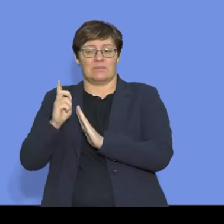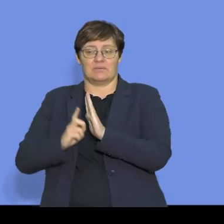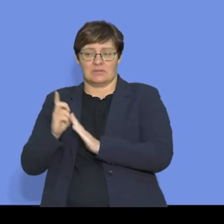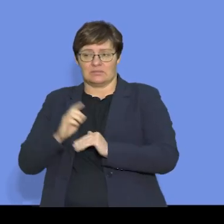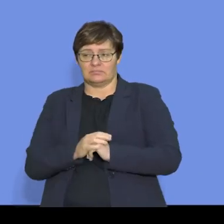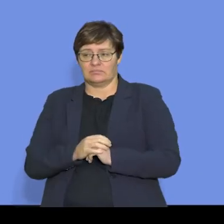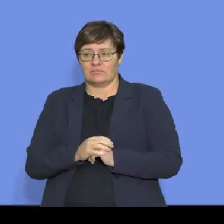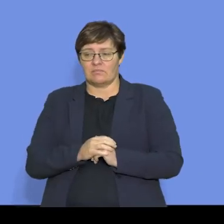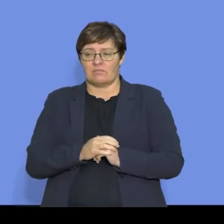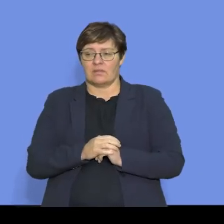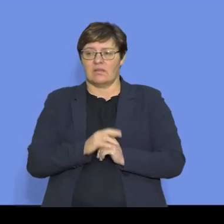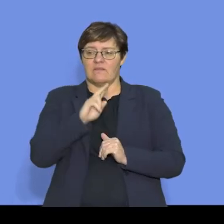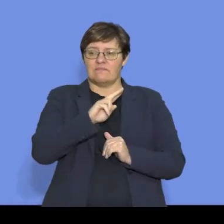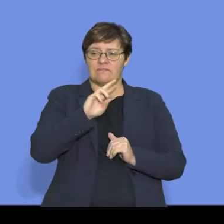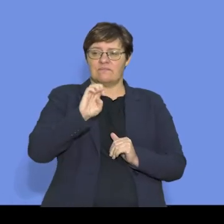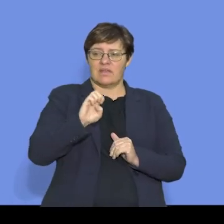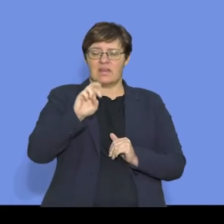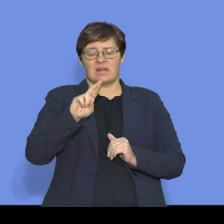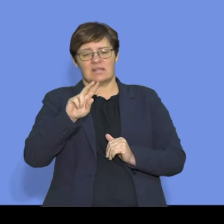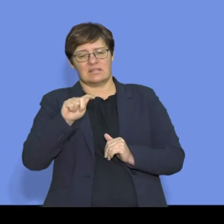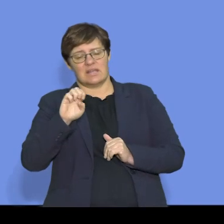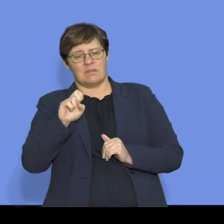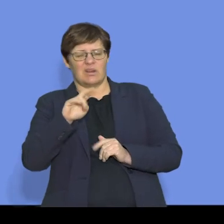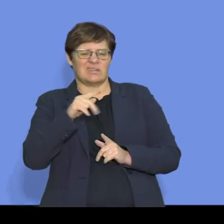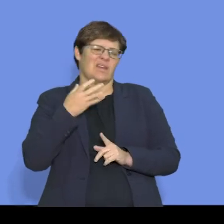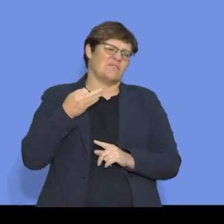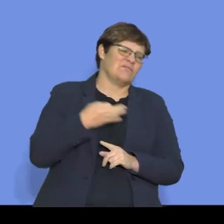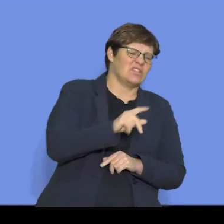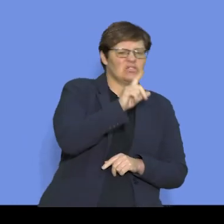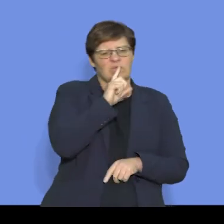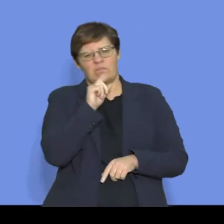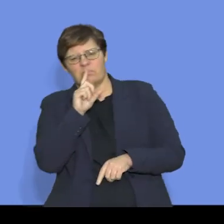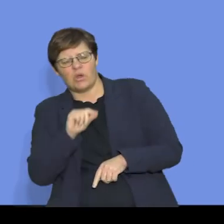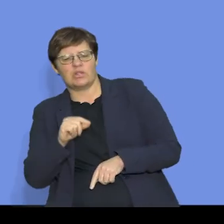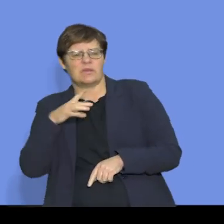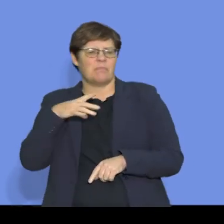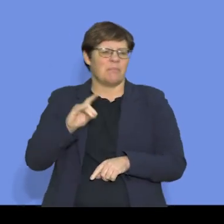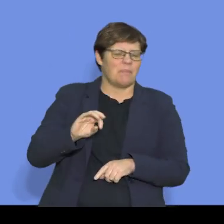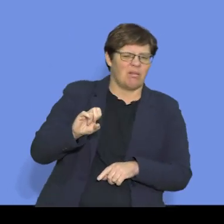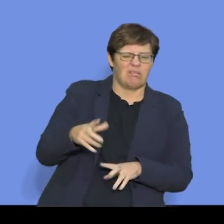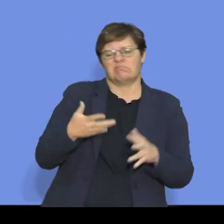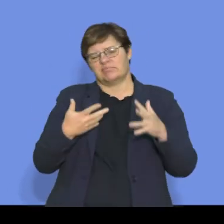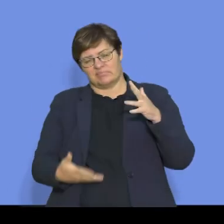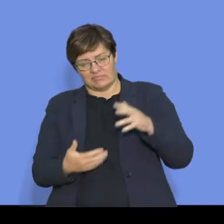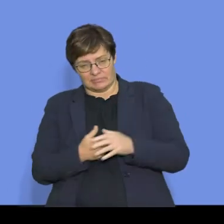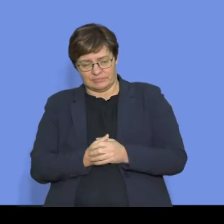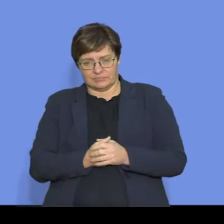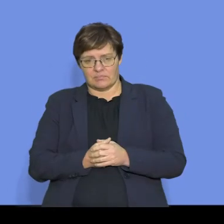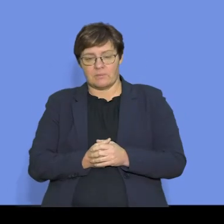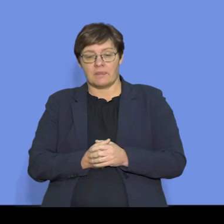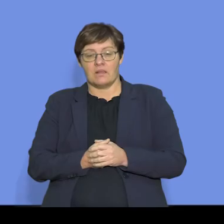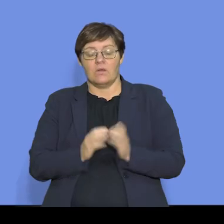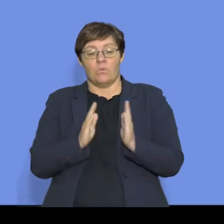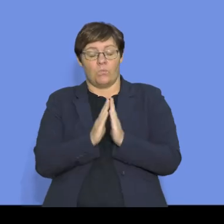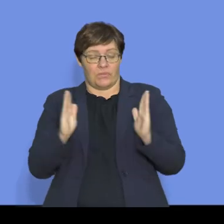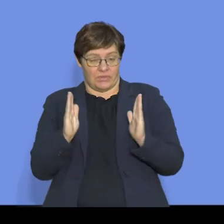different types of vertebrates, for example, reptiles, fish, amphibians, birds, and mammals. And again,